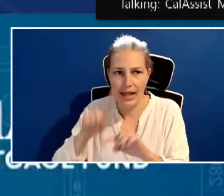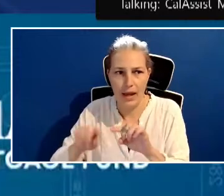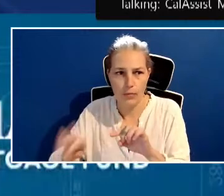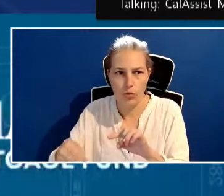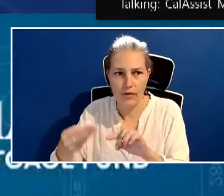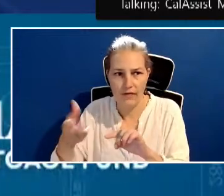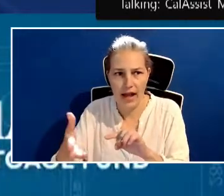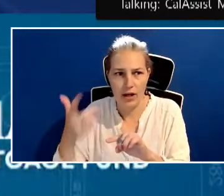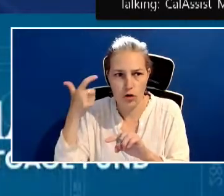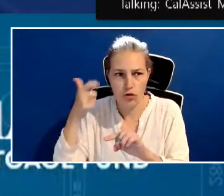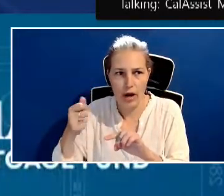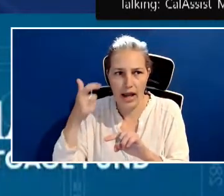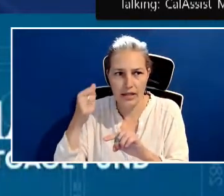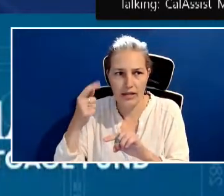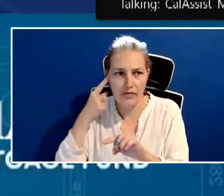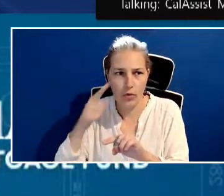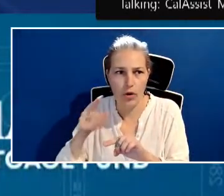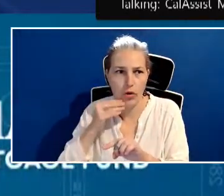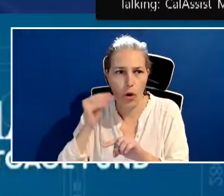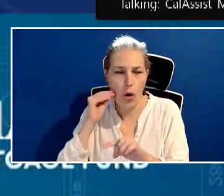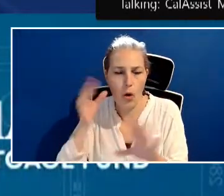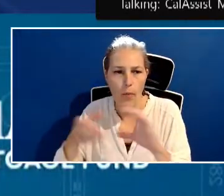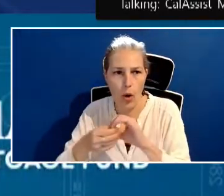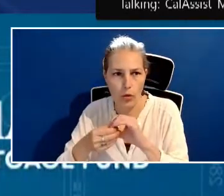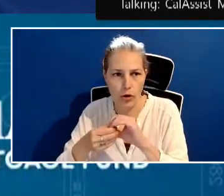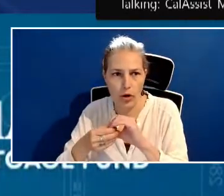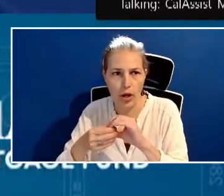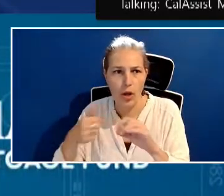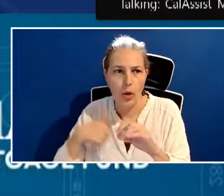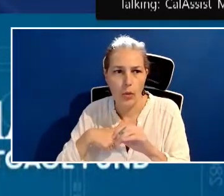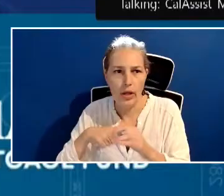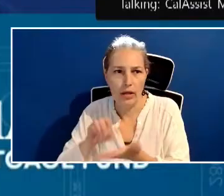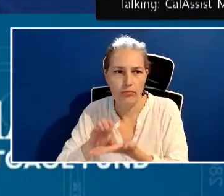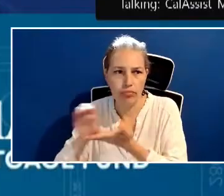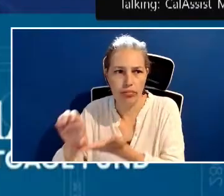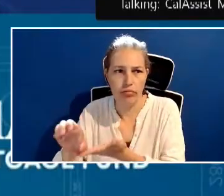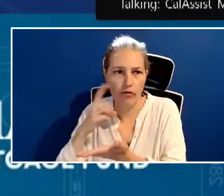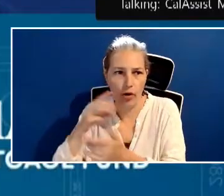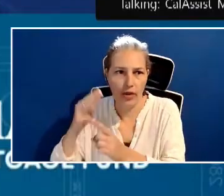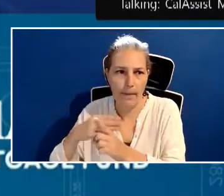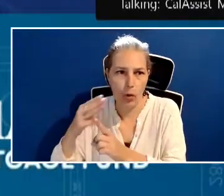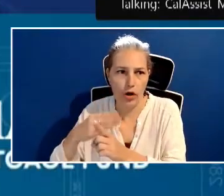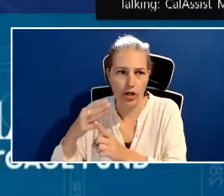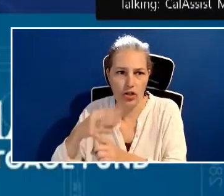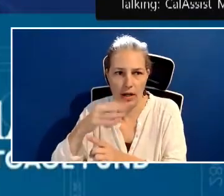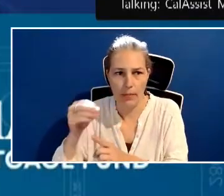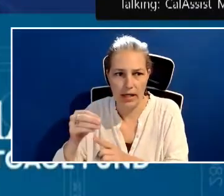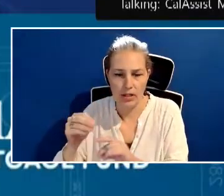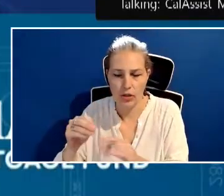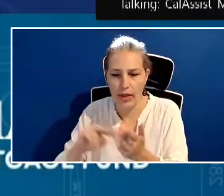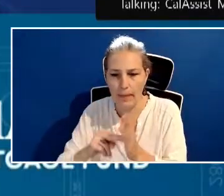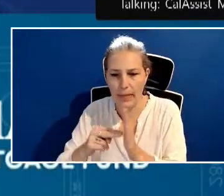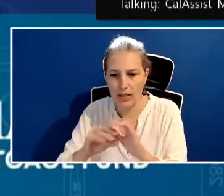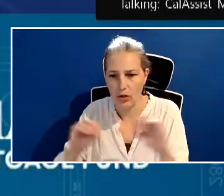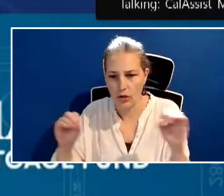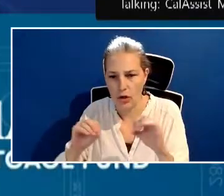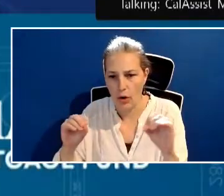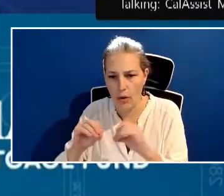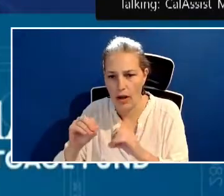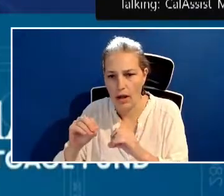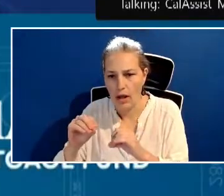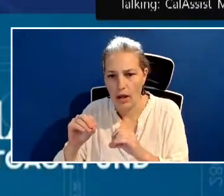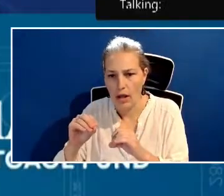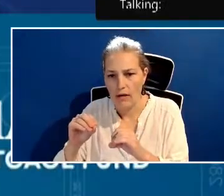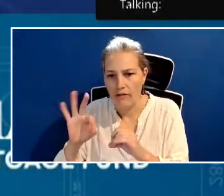actually go to your mortgage company. And so for that reason, we cannot fund people whose homes were